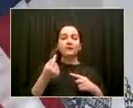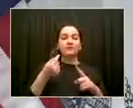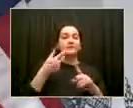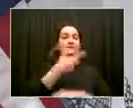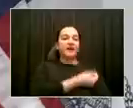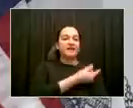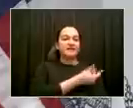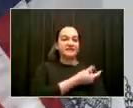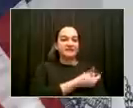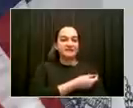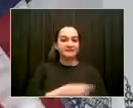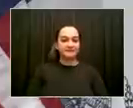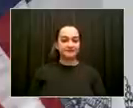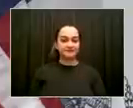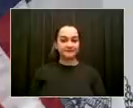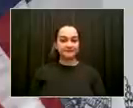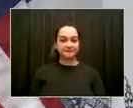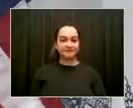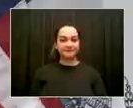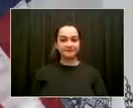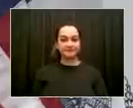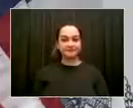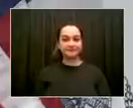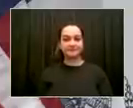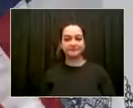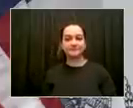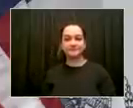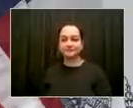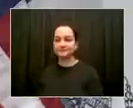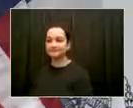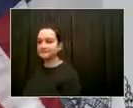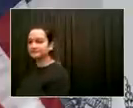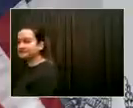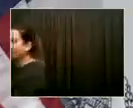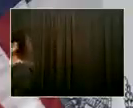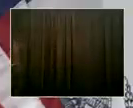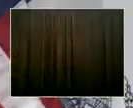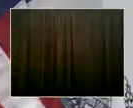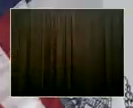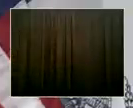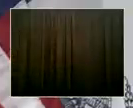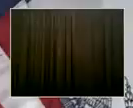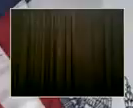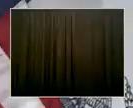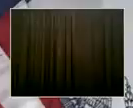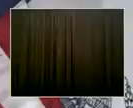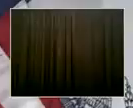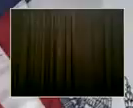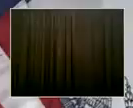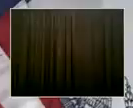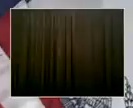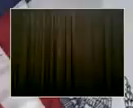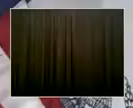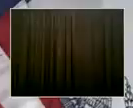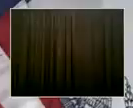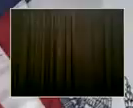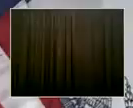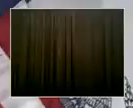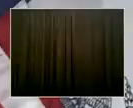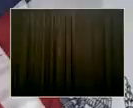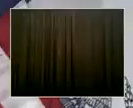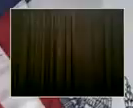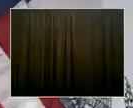Nuestros rápidos esfuerzos de vacunar funcionan y vamos a seguir con fuerza